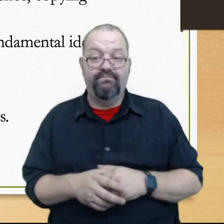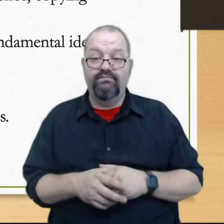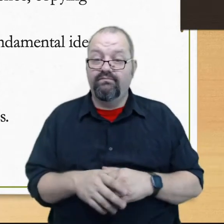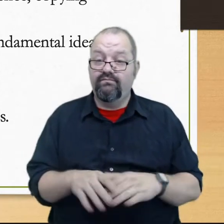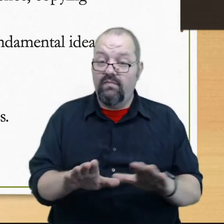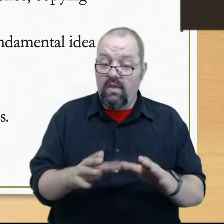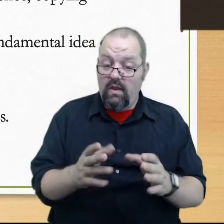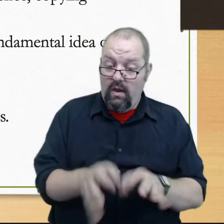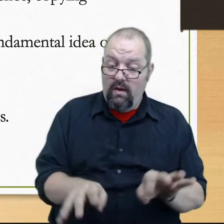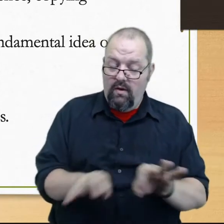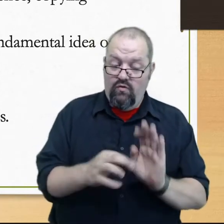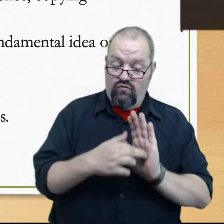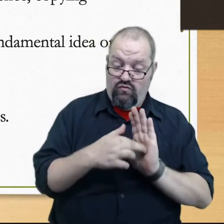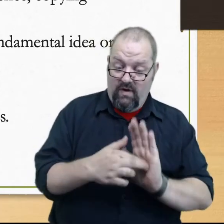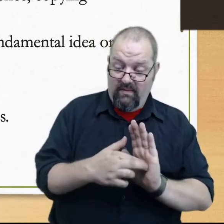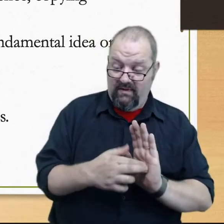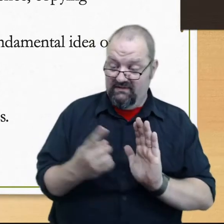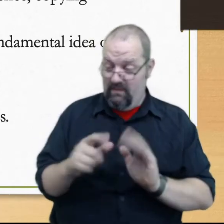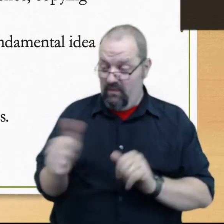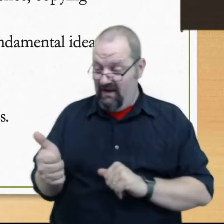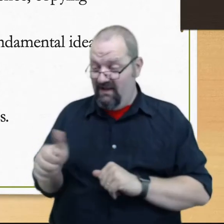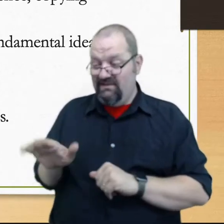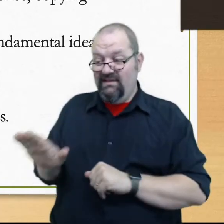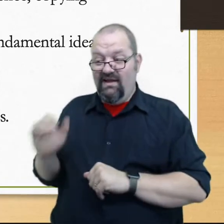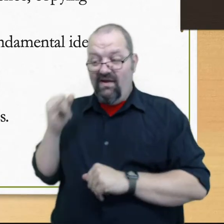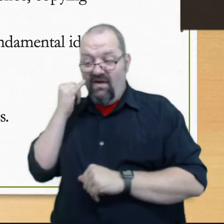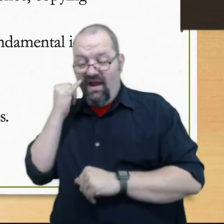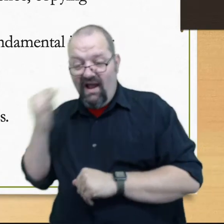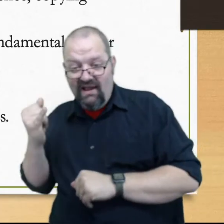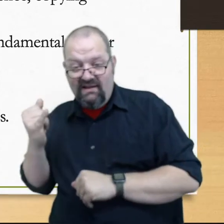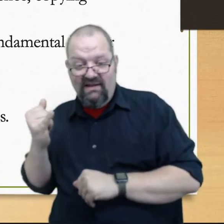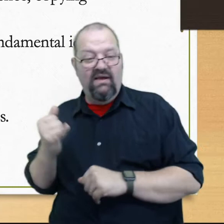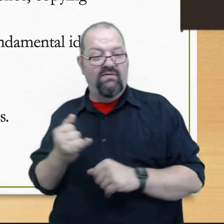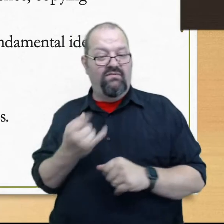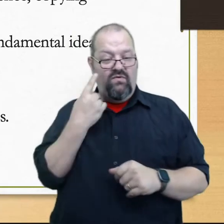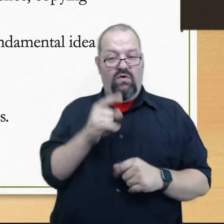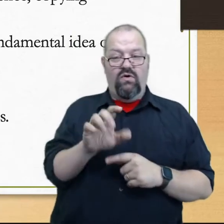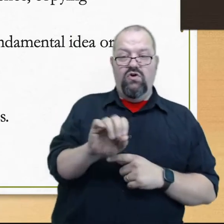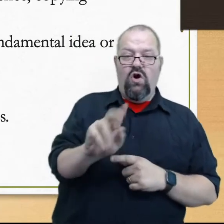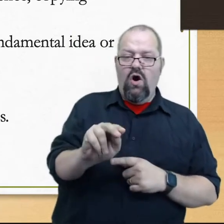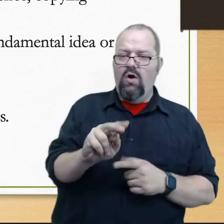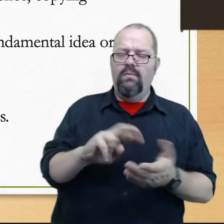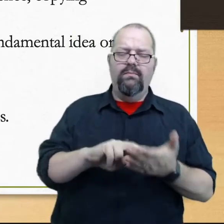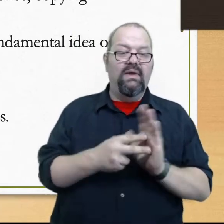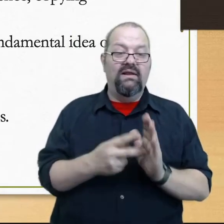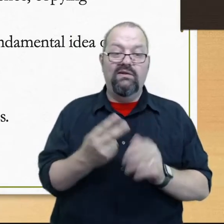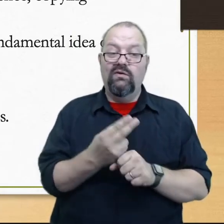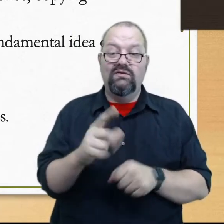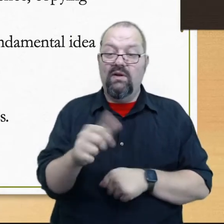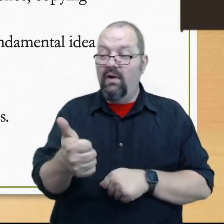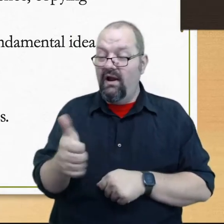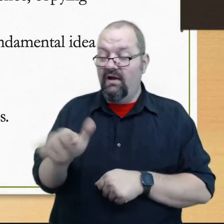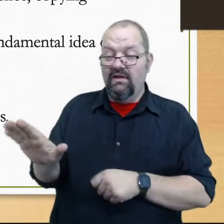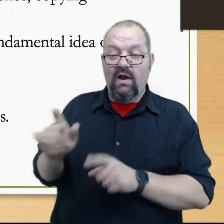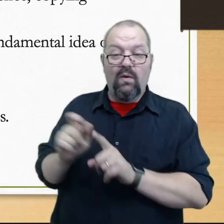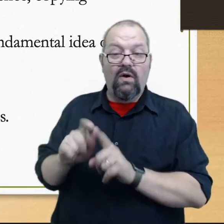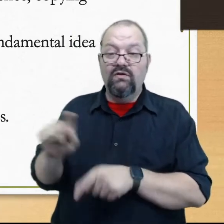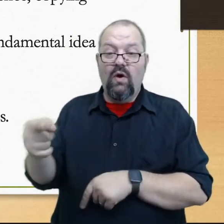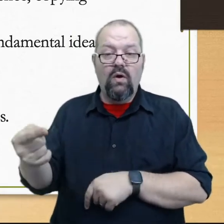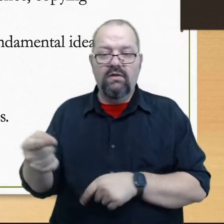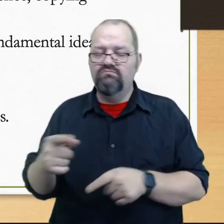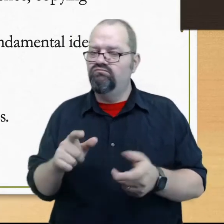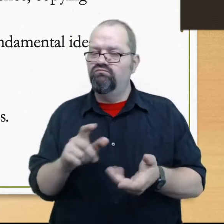representing someone else's ideas as your own isn't limited to using the exact words of someone else. Even if you